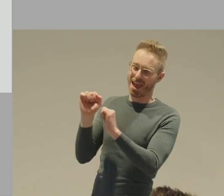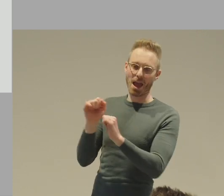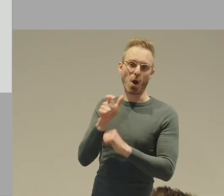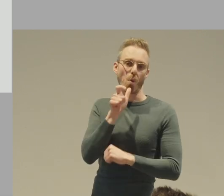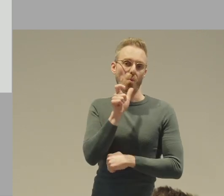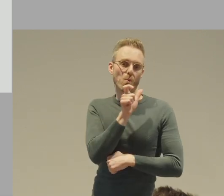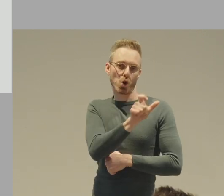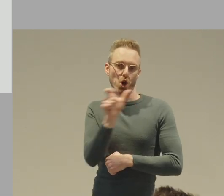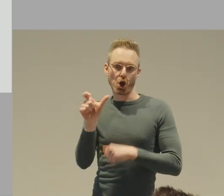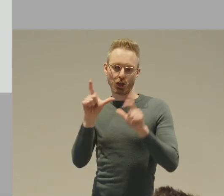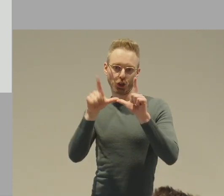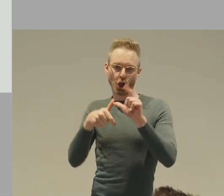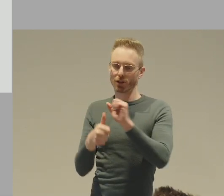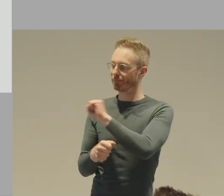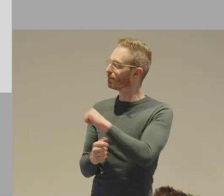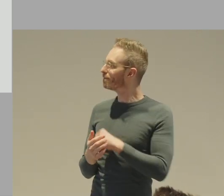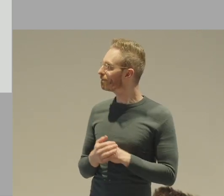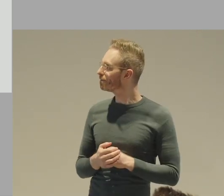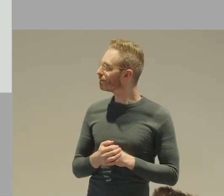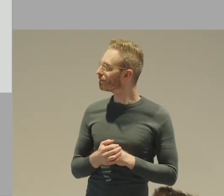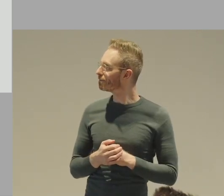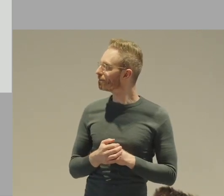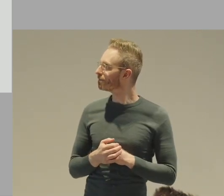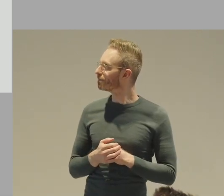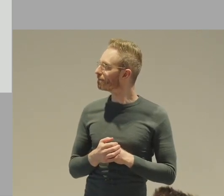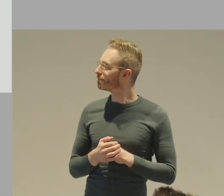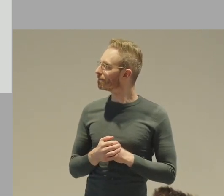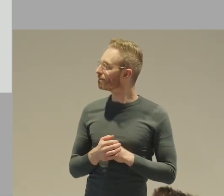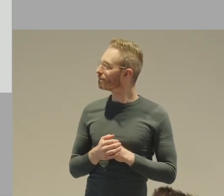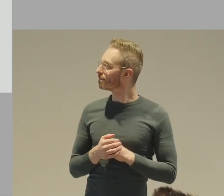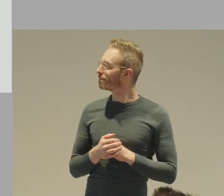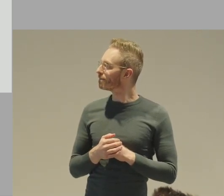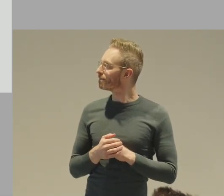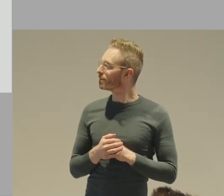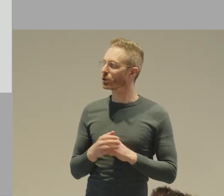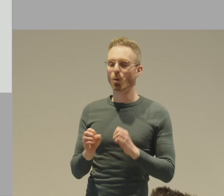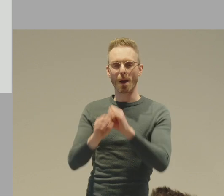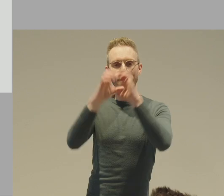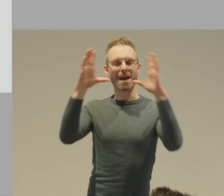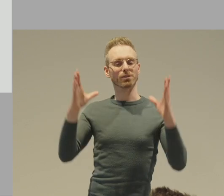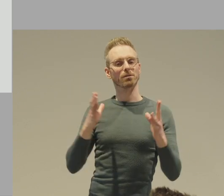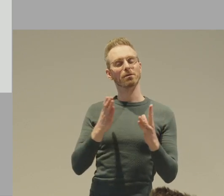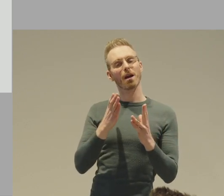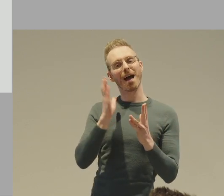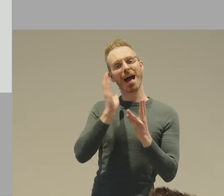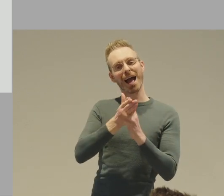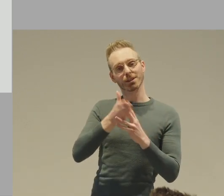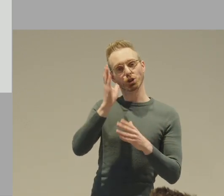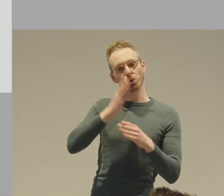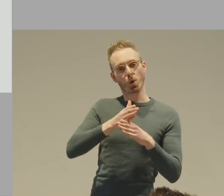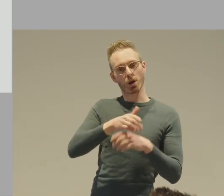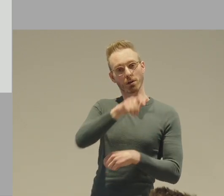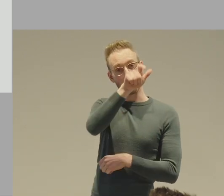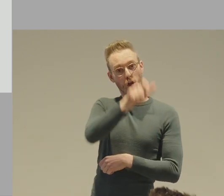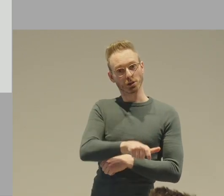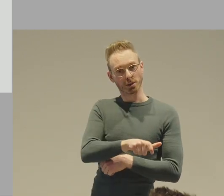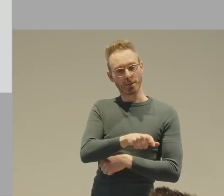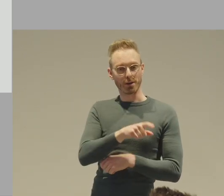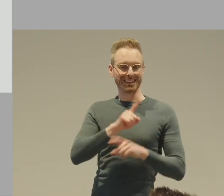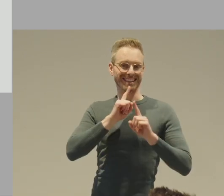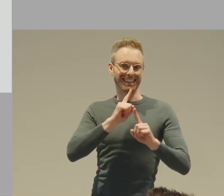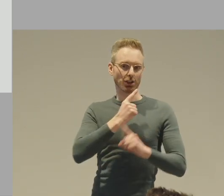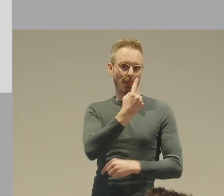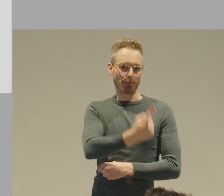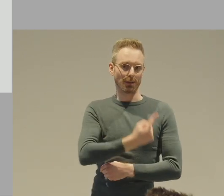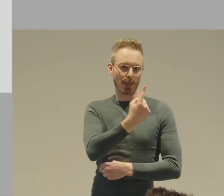teacher. Part of their role is to display the pupil's work, okay? As a wheelchair user,